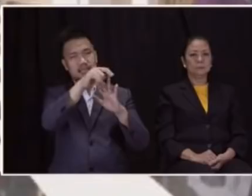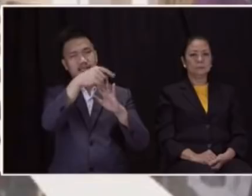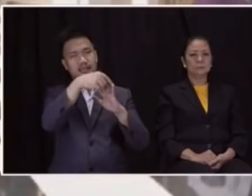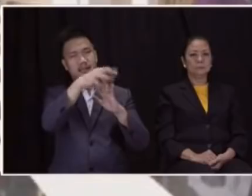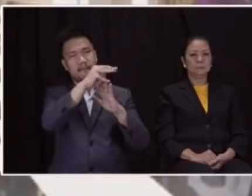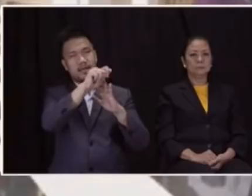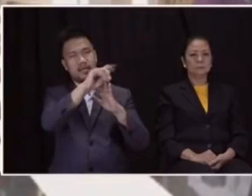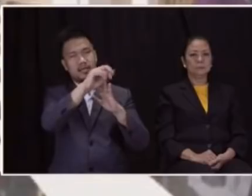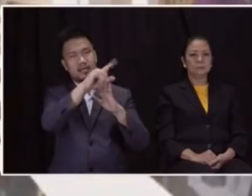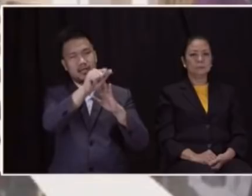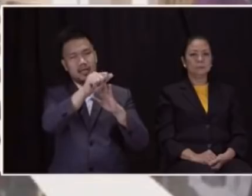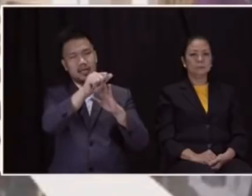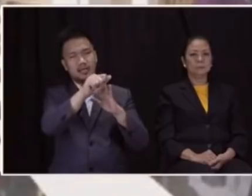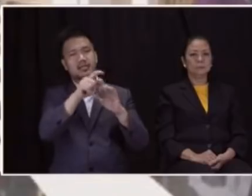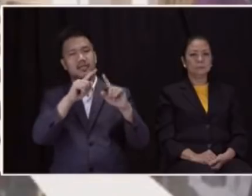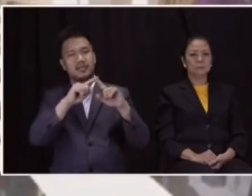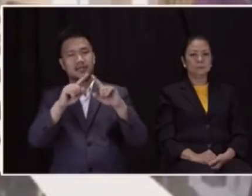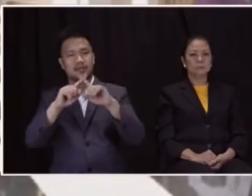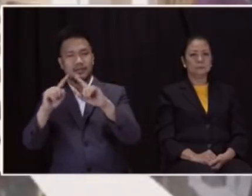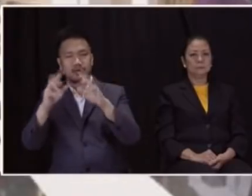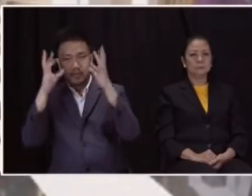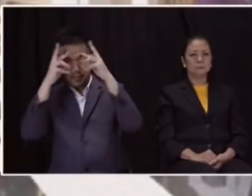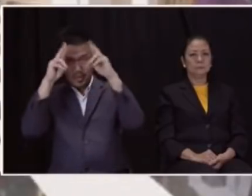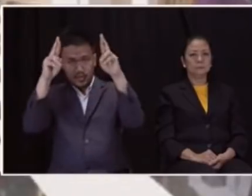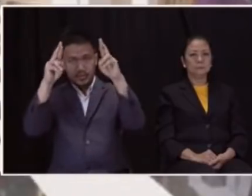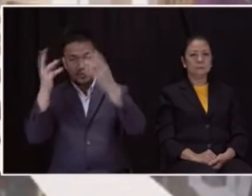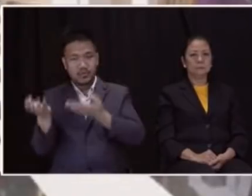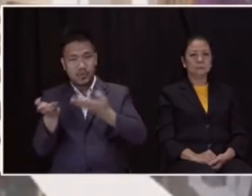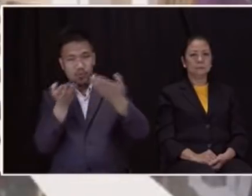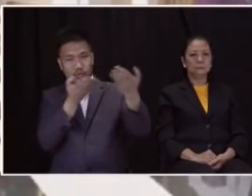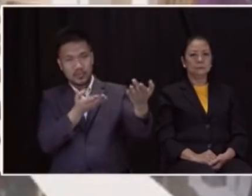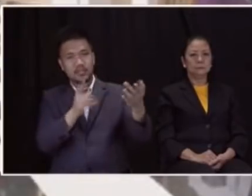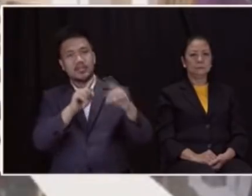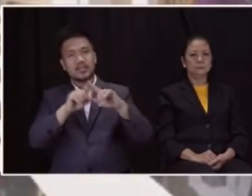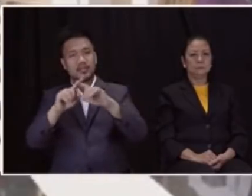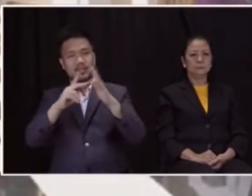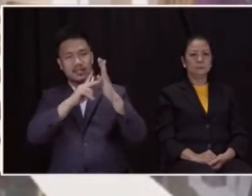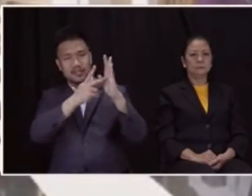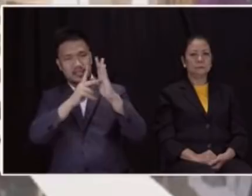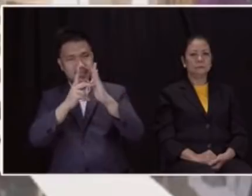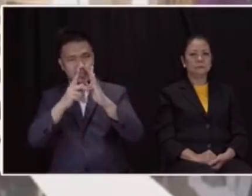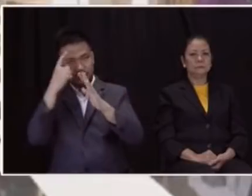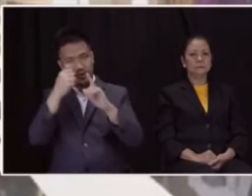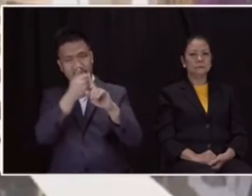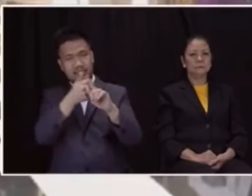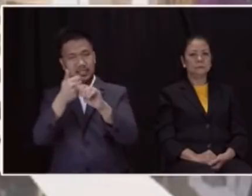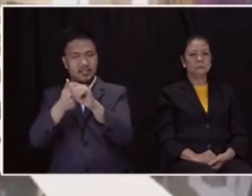their respective cities to the new Archbishop of Manila.